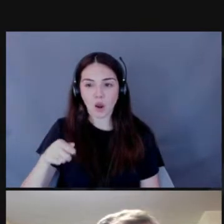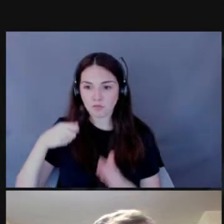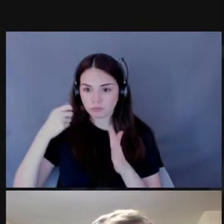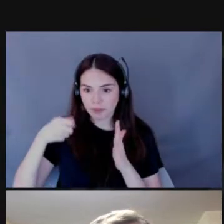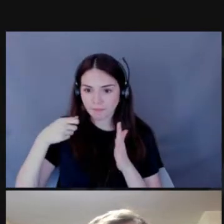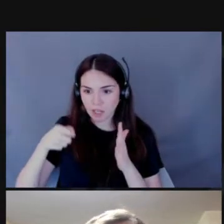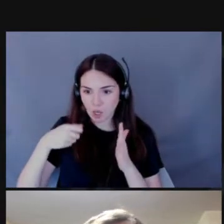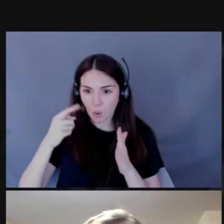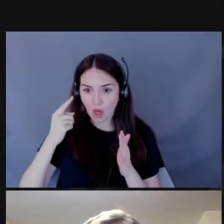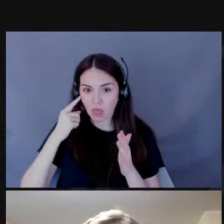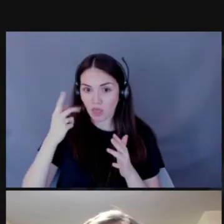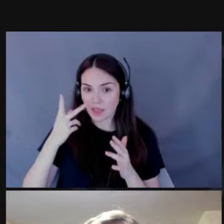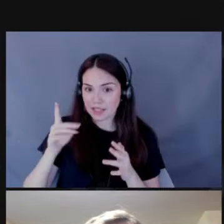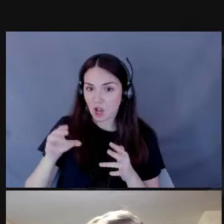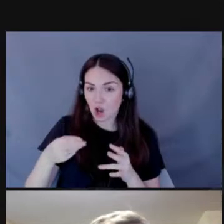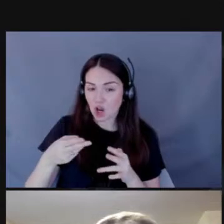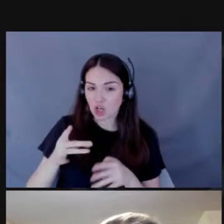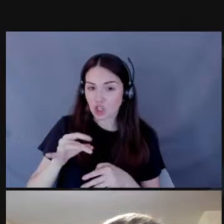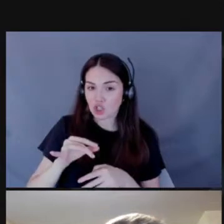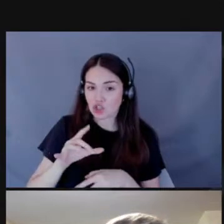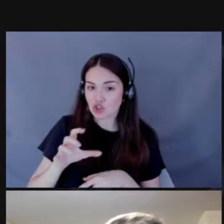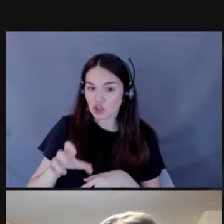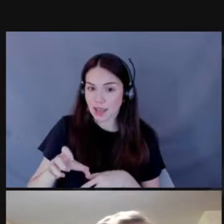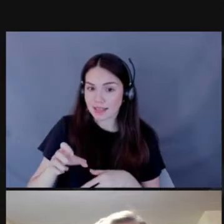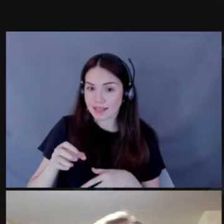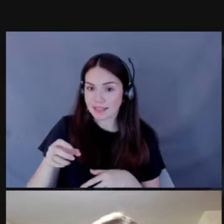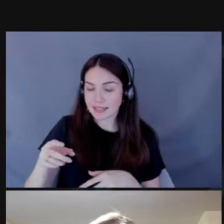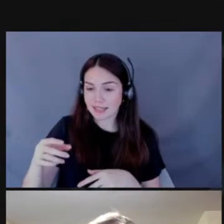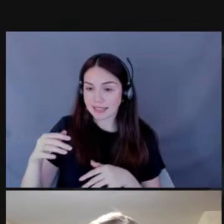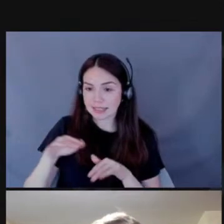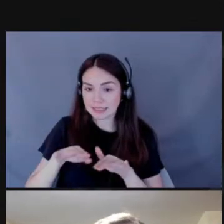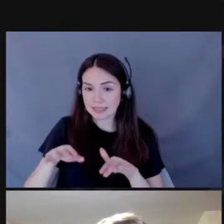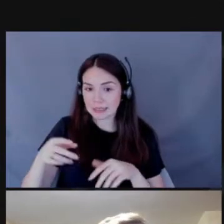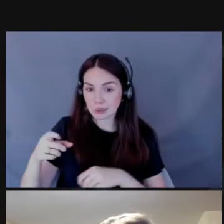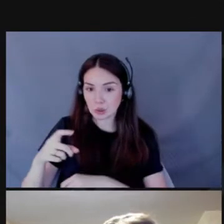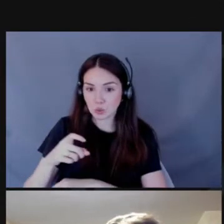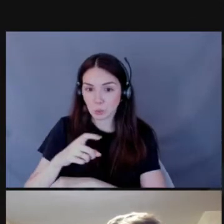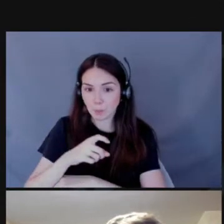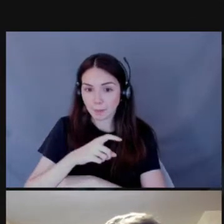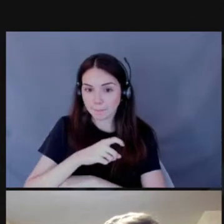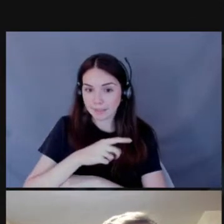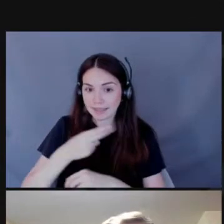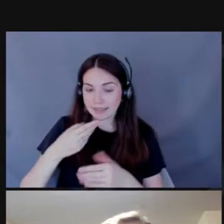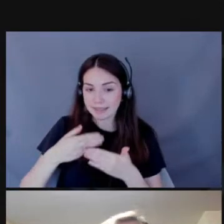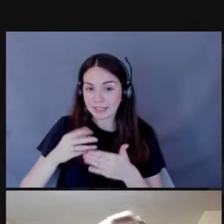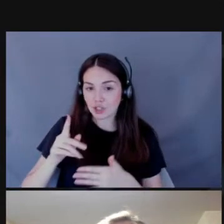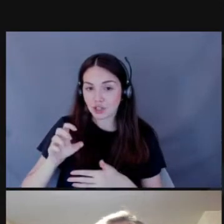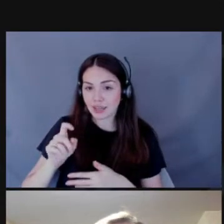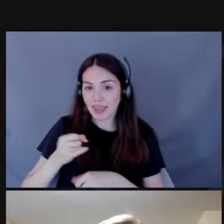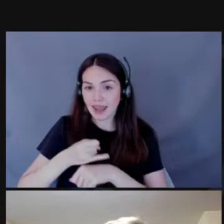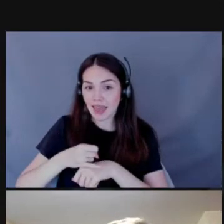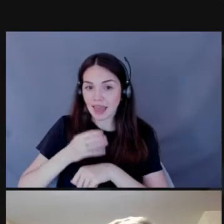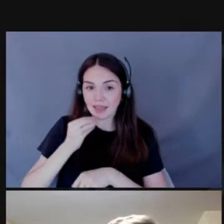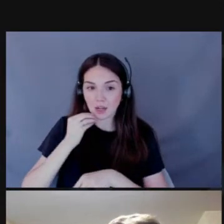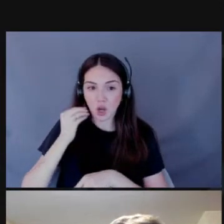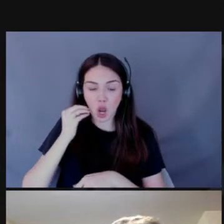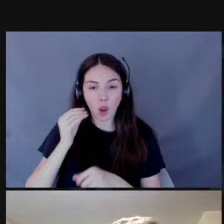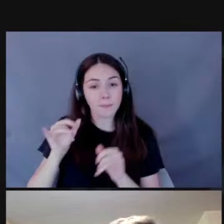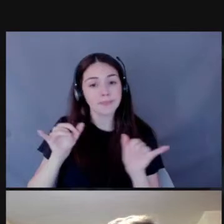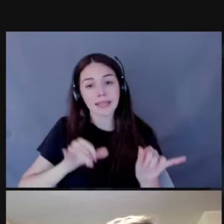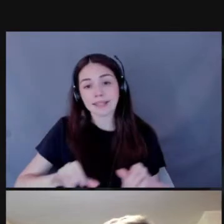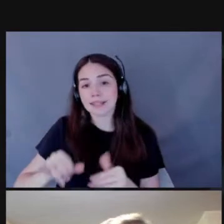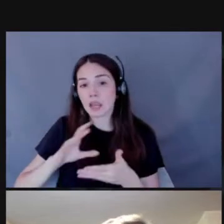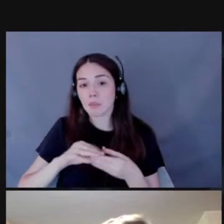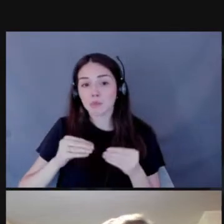swimming by their Love Point, Kent Island home. It's the same old story here. The Frews had lived on